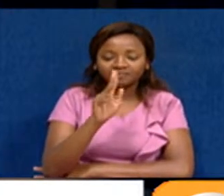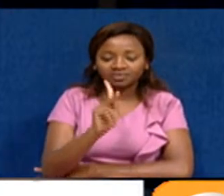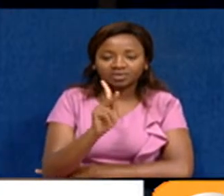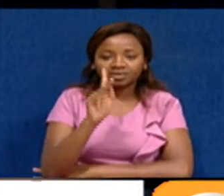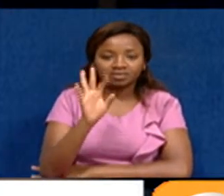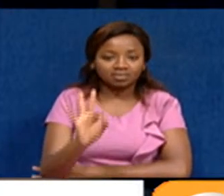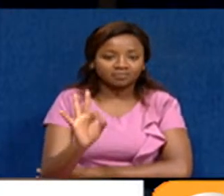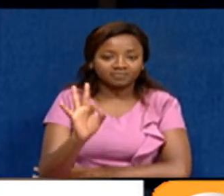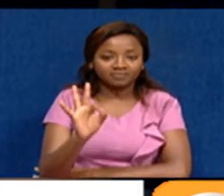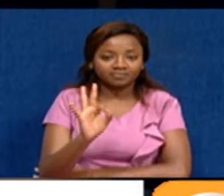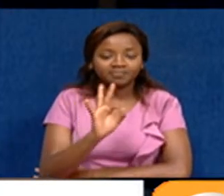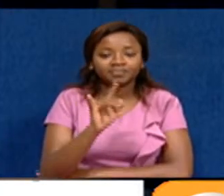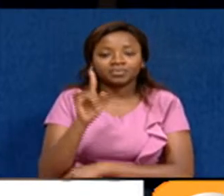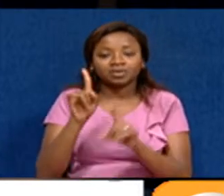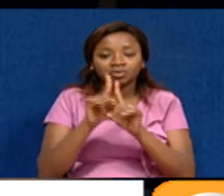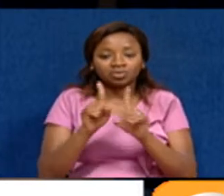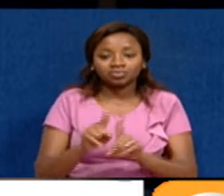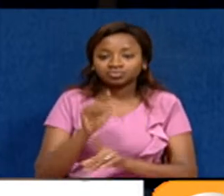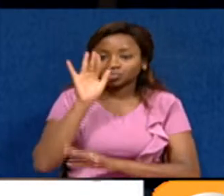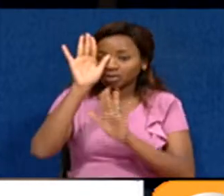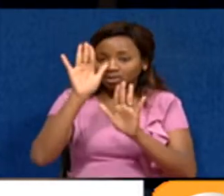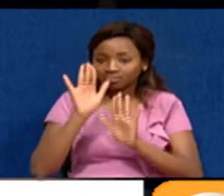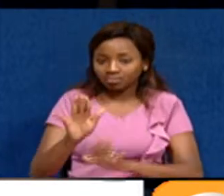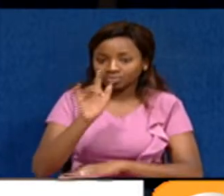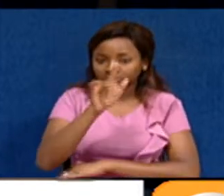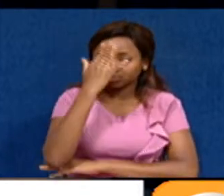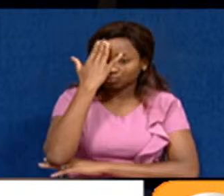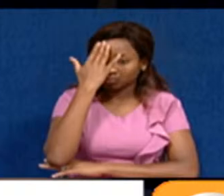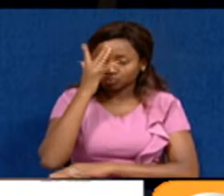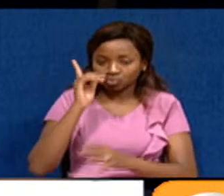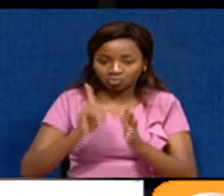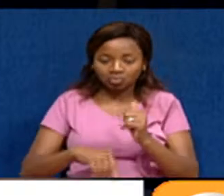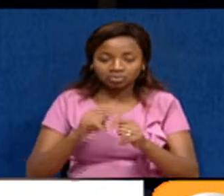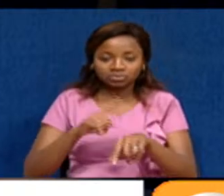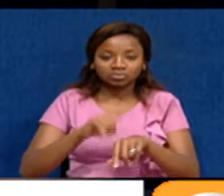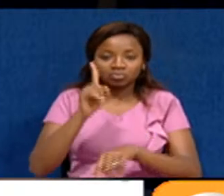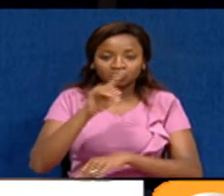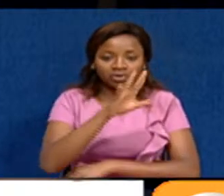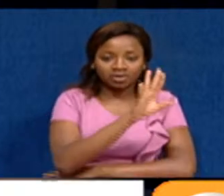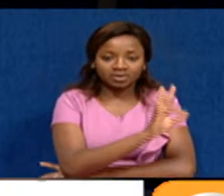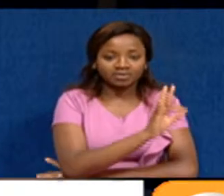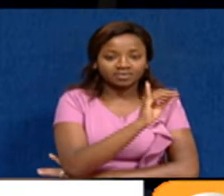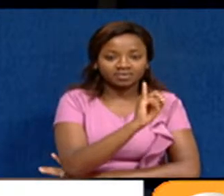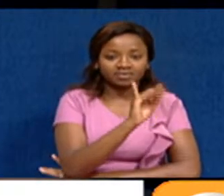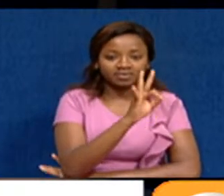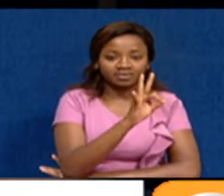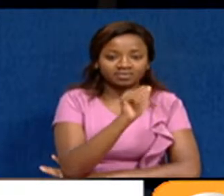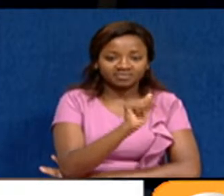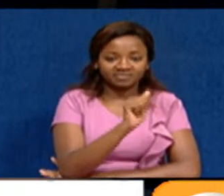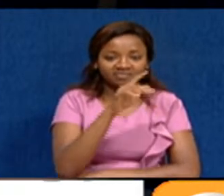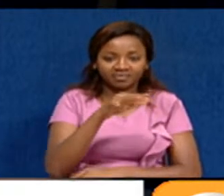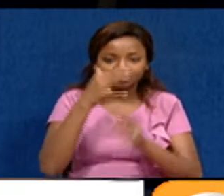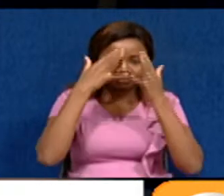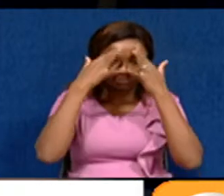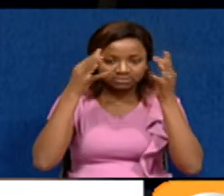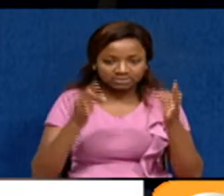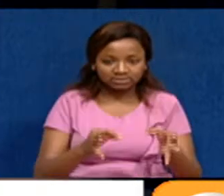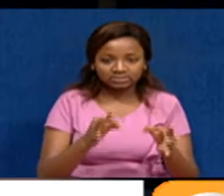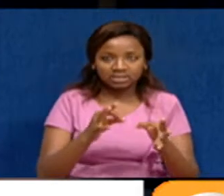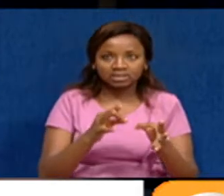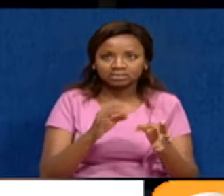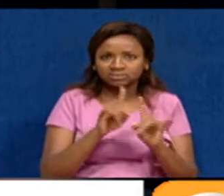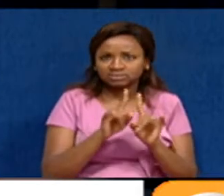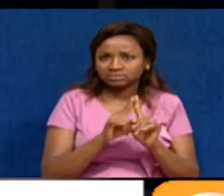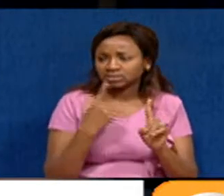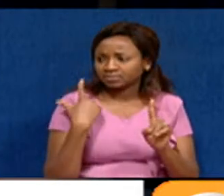that when FIFA does come up with a decision like it did on the